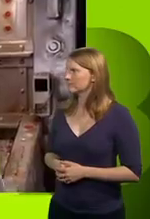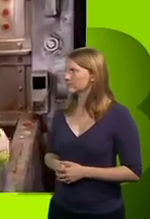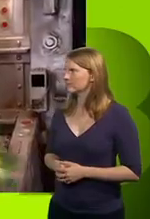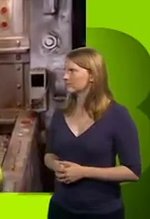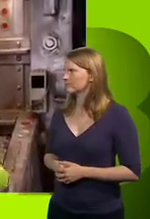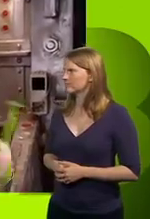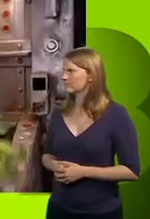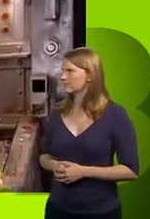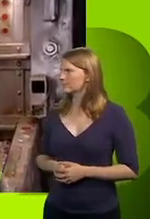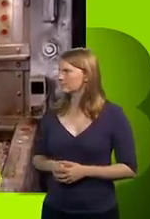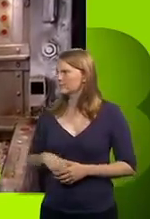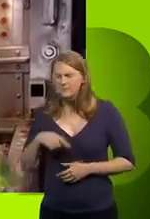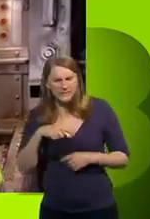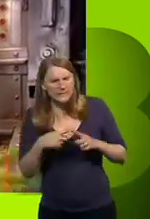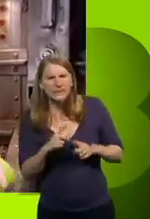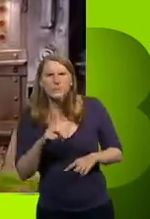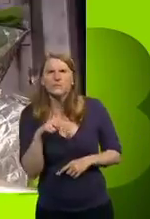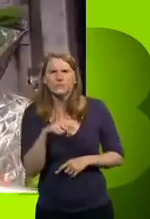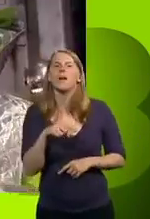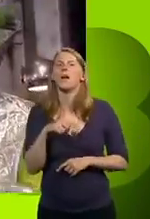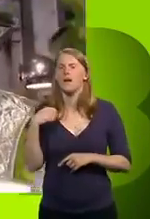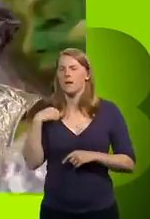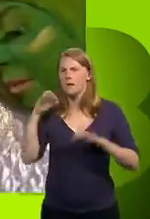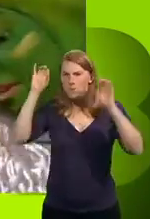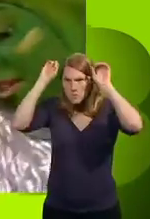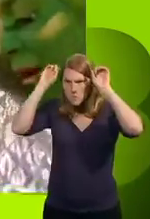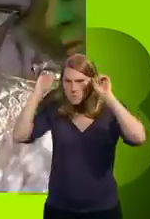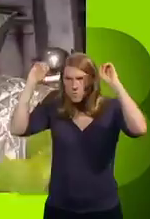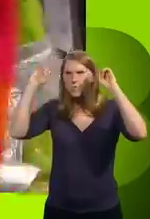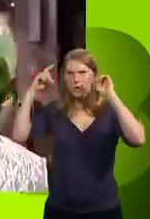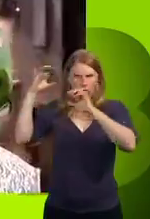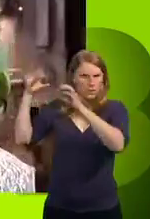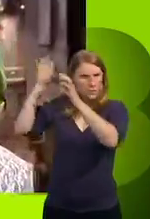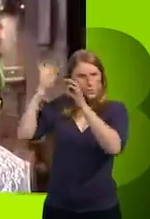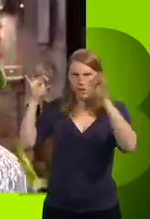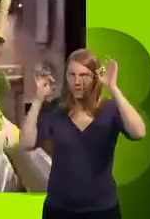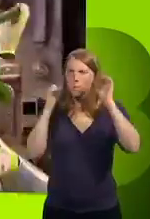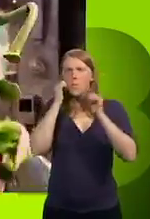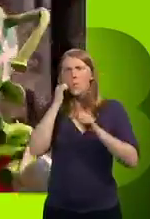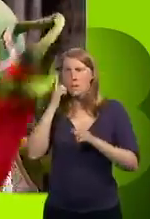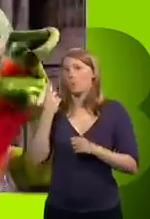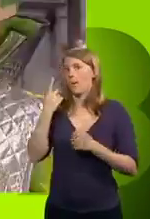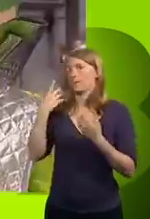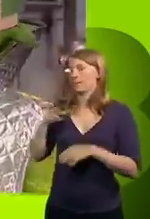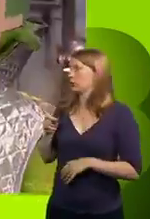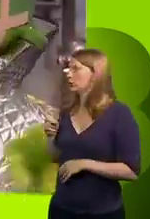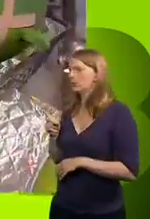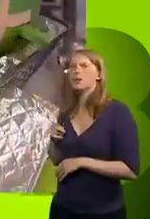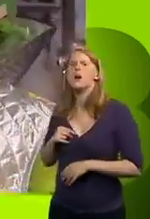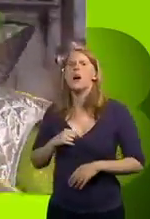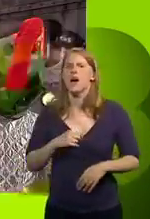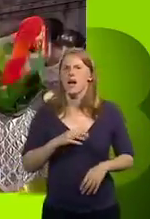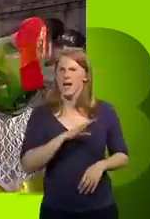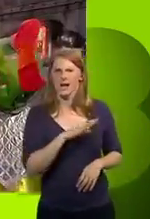What are you knitting, coordinator? Tentacle warmers. Look, I've finished one already. You won't need those when I'm